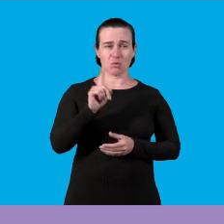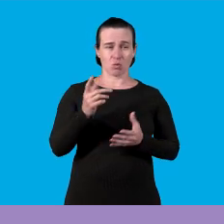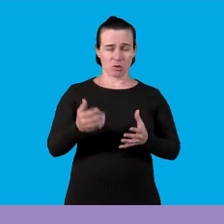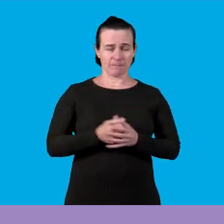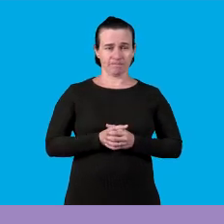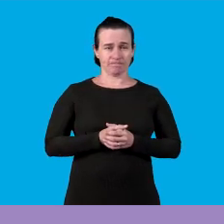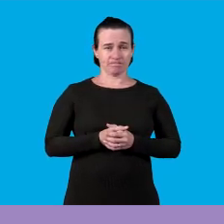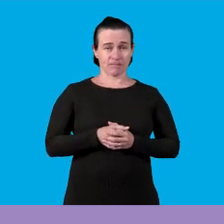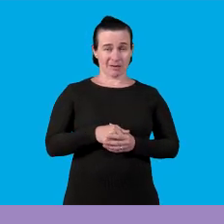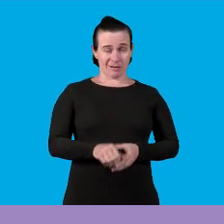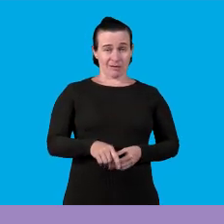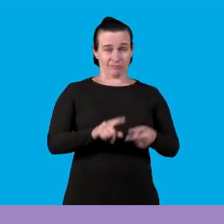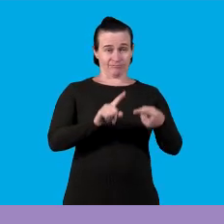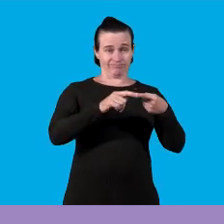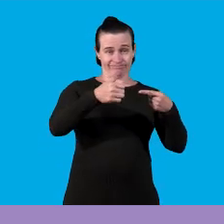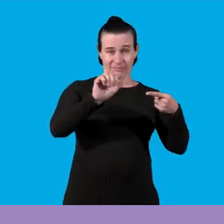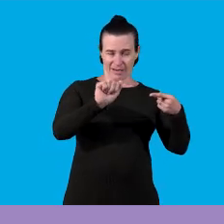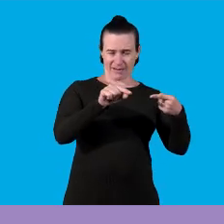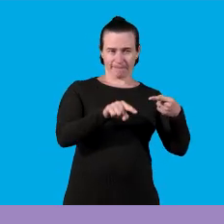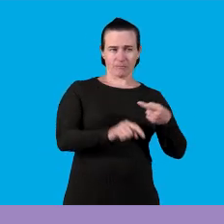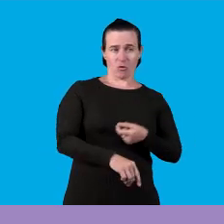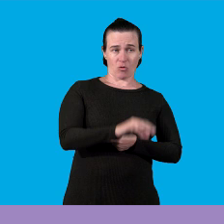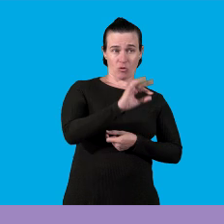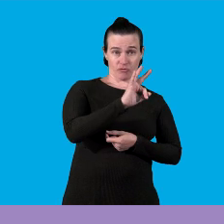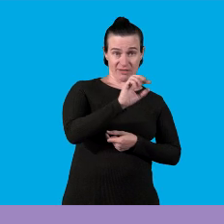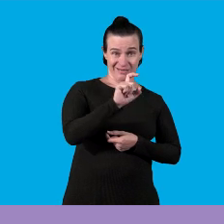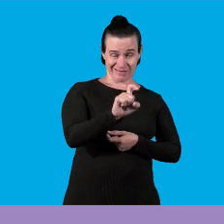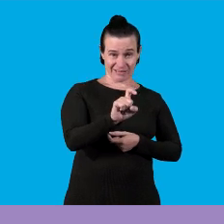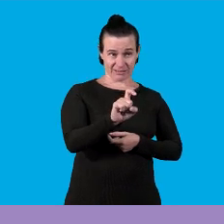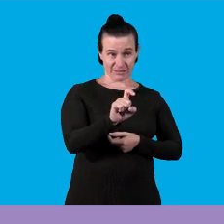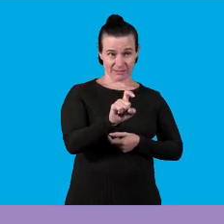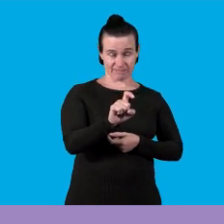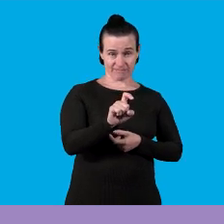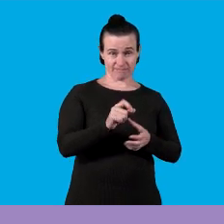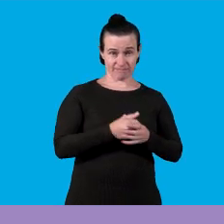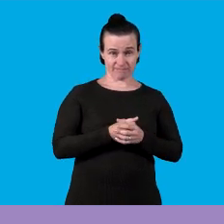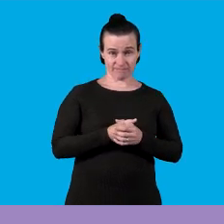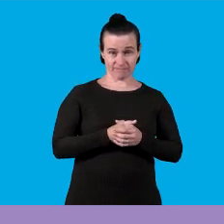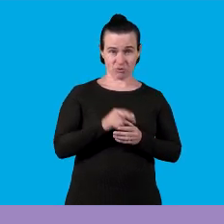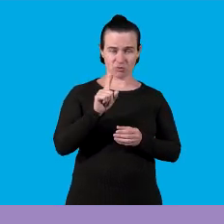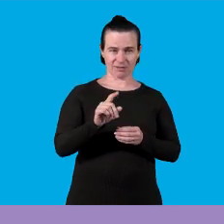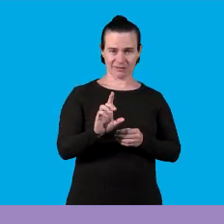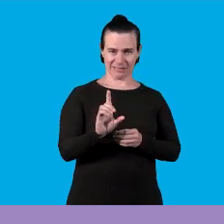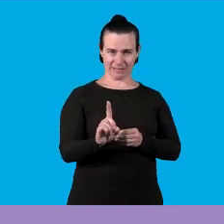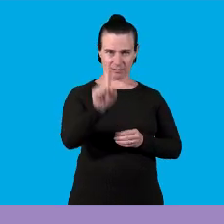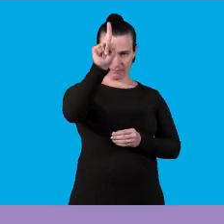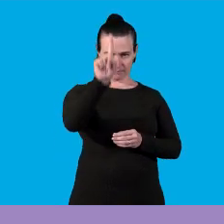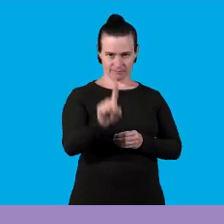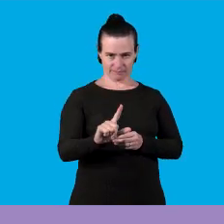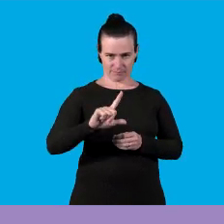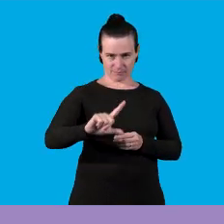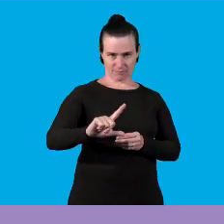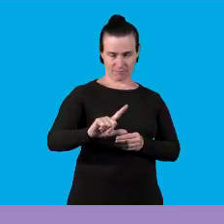3x. These are the angles we are talking about. That one is ADB, and that